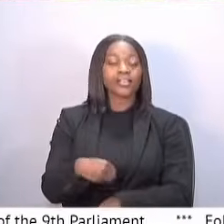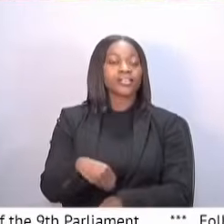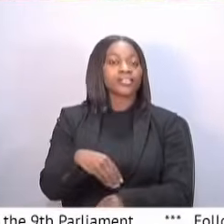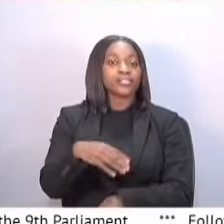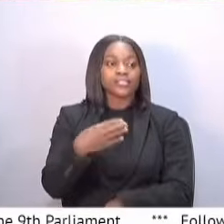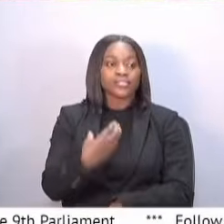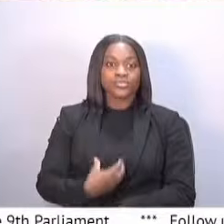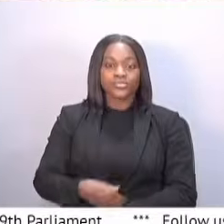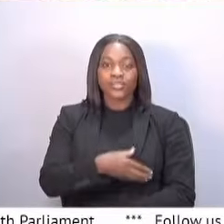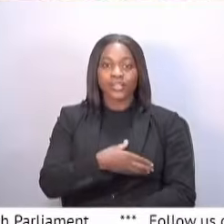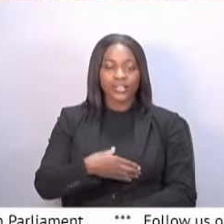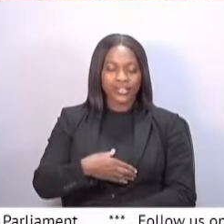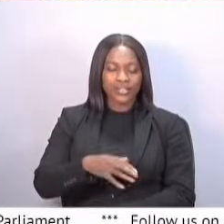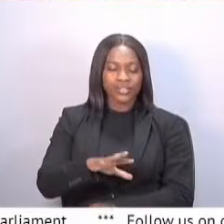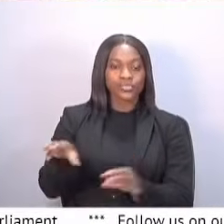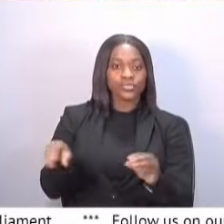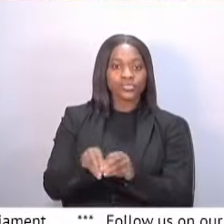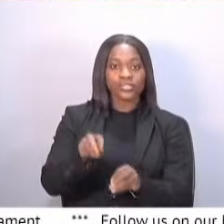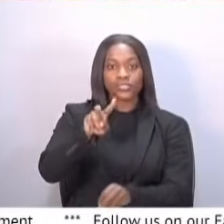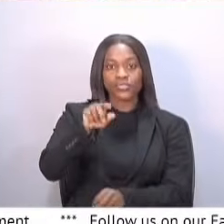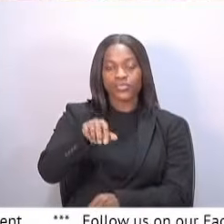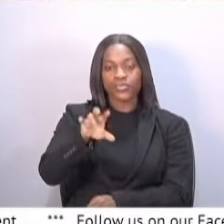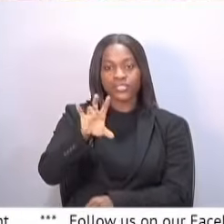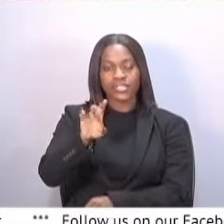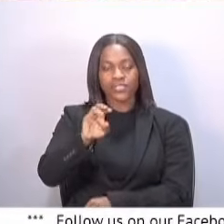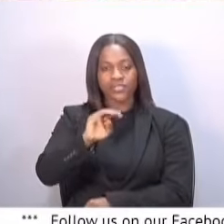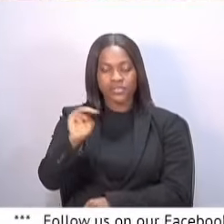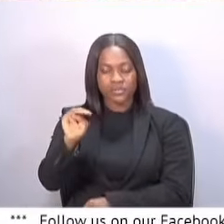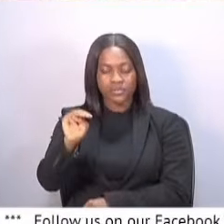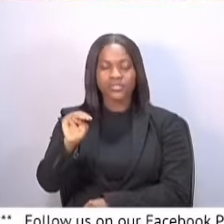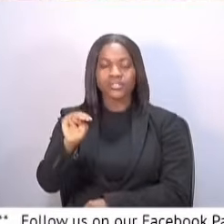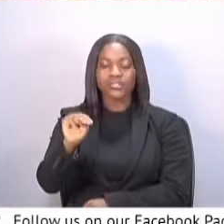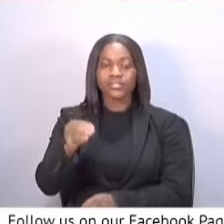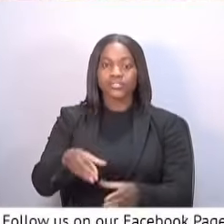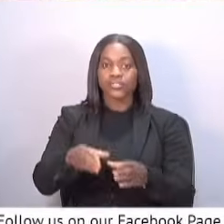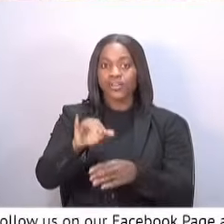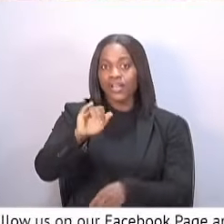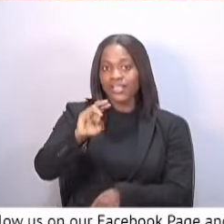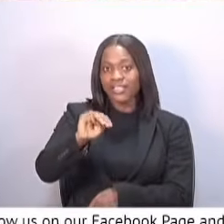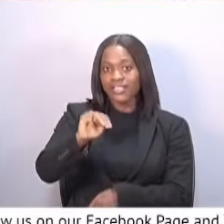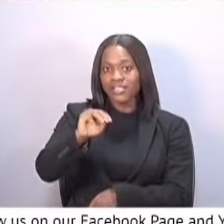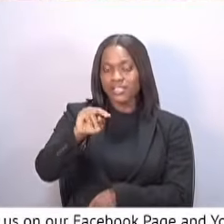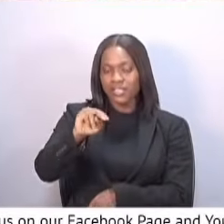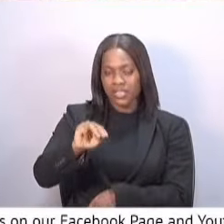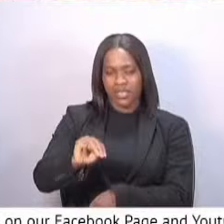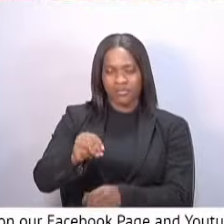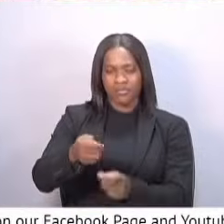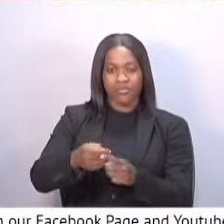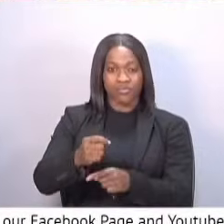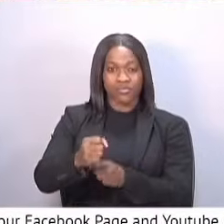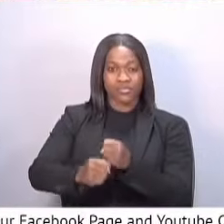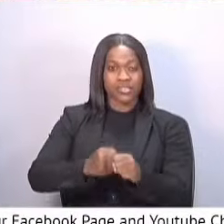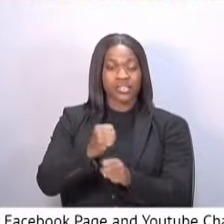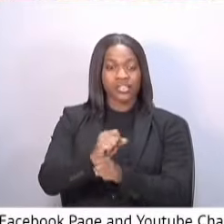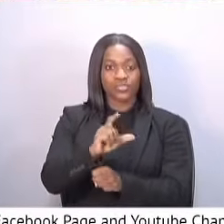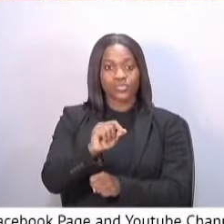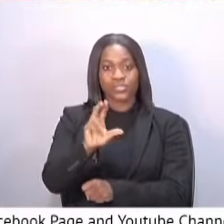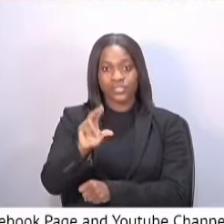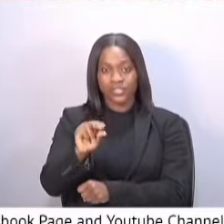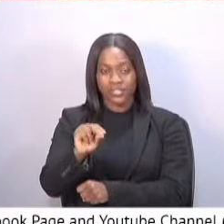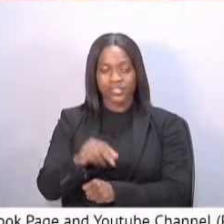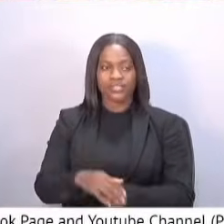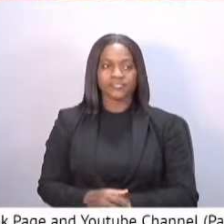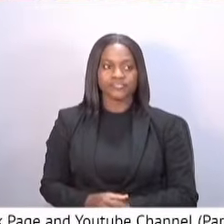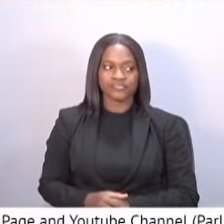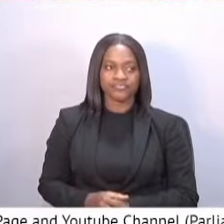totaling 2.7 million tons of ITMO by 2030. Waste to